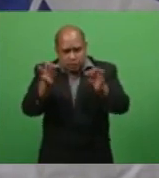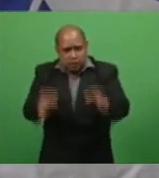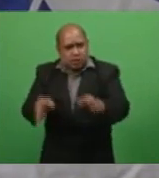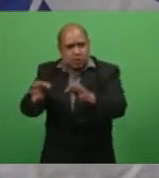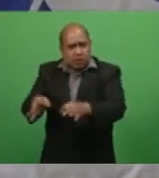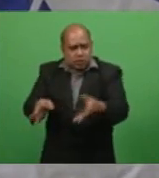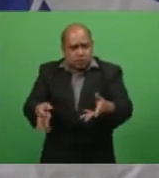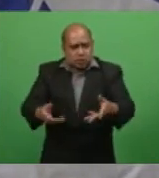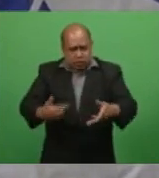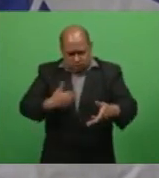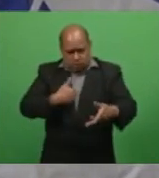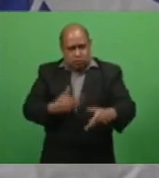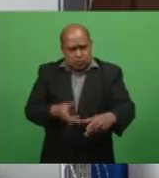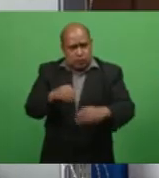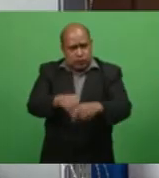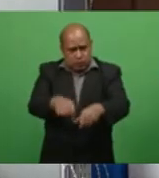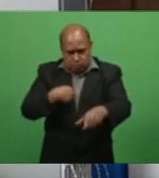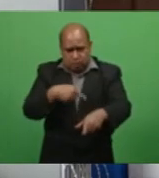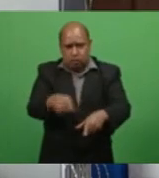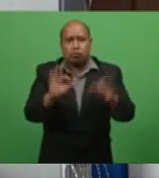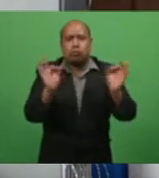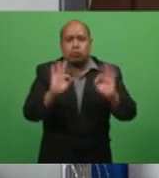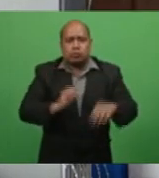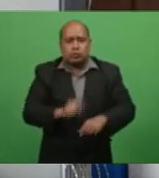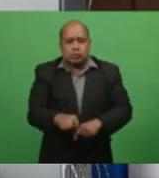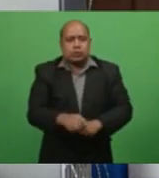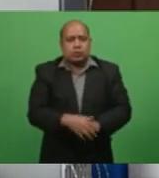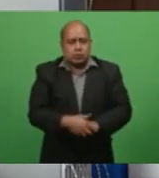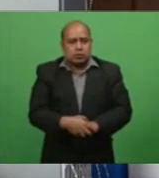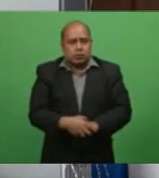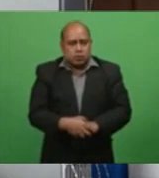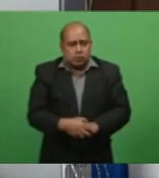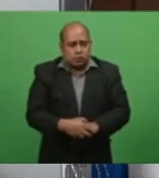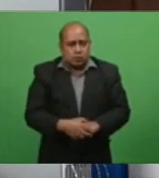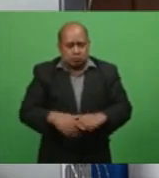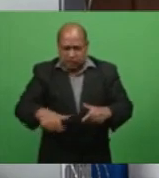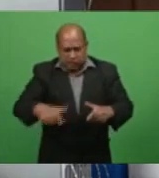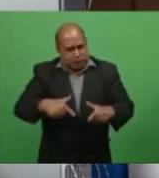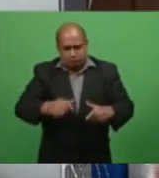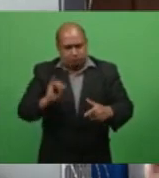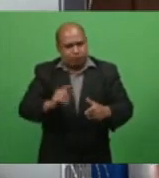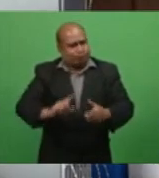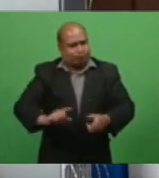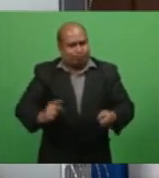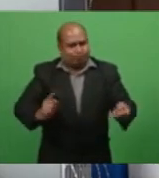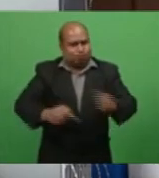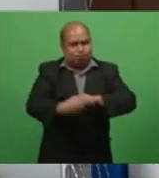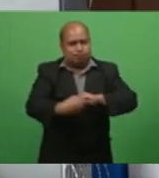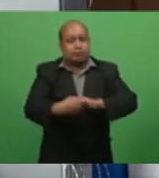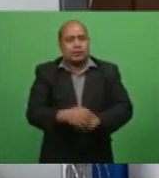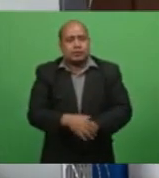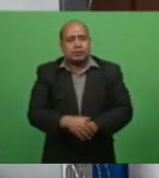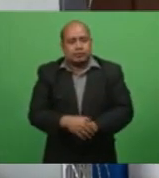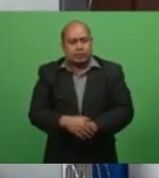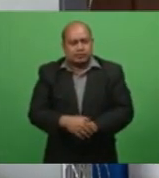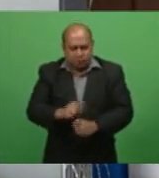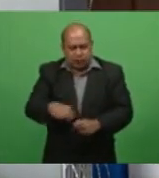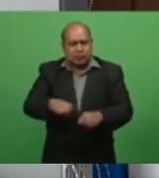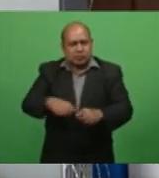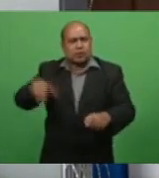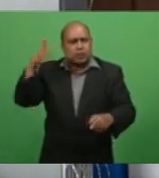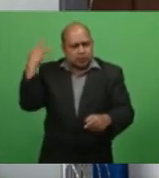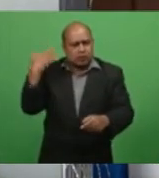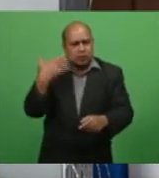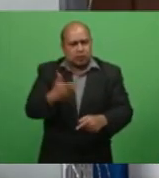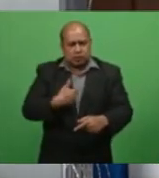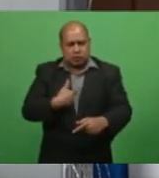vice president, and so on. So there's a conflict again there? Yeah, there is a conflict, and that has always been there. What we need to do